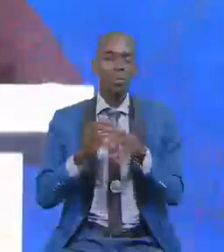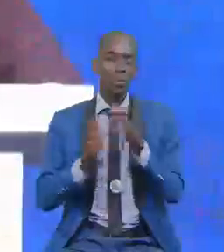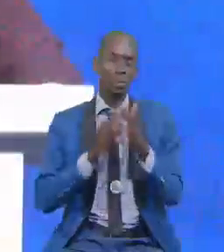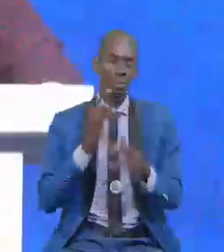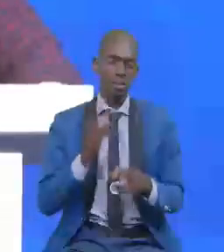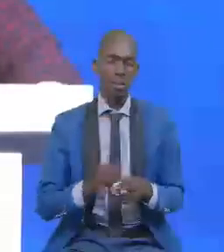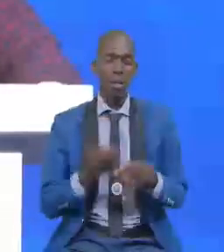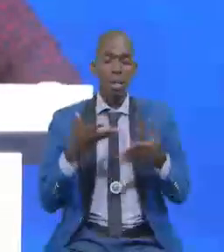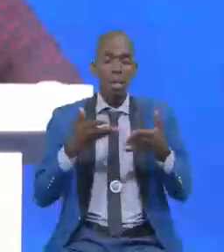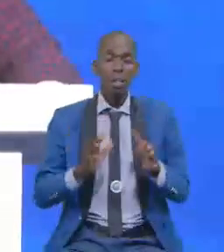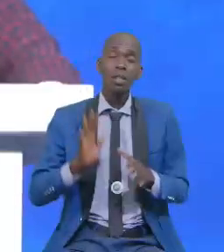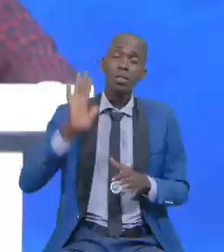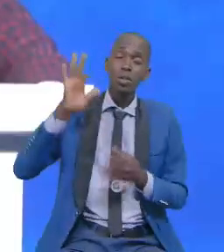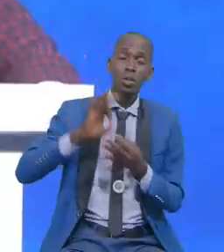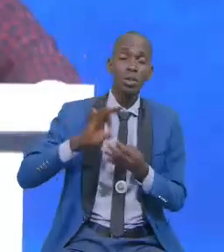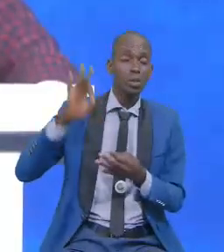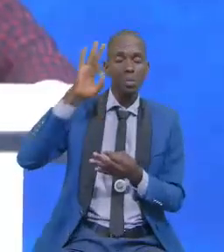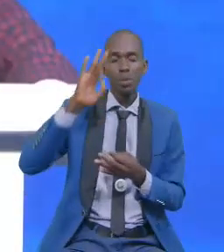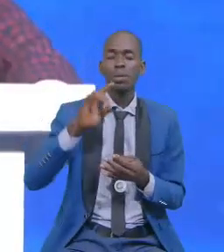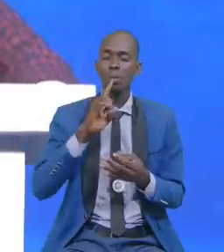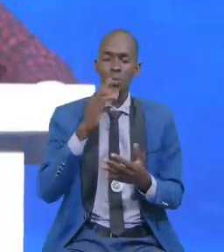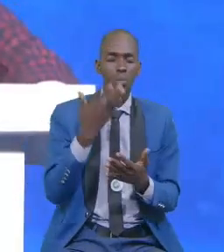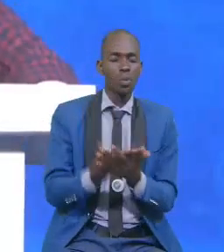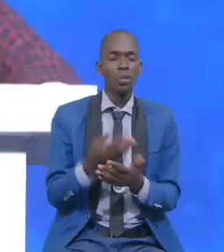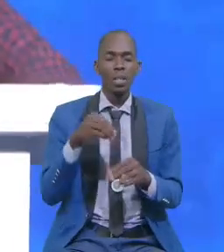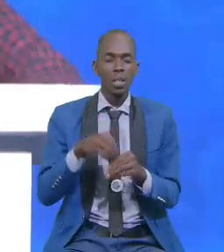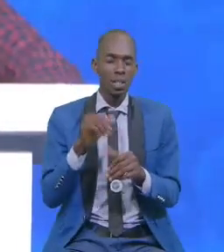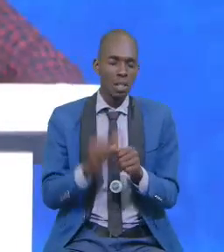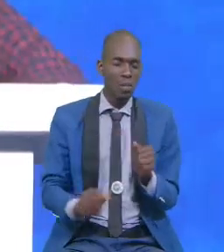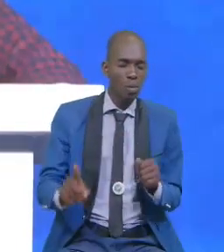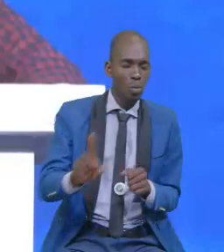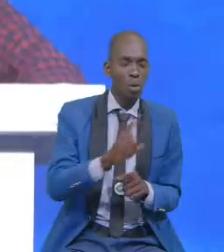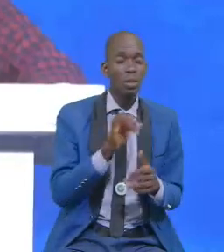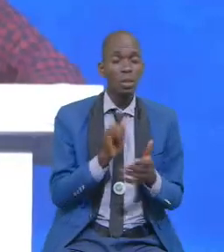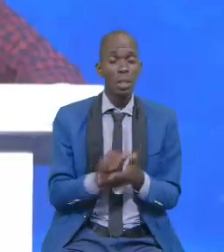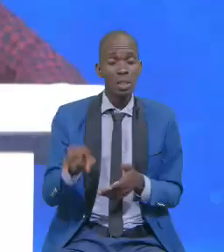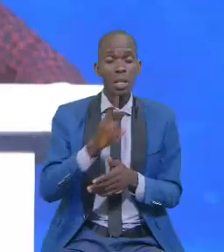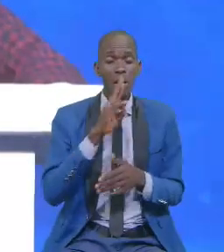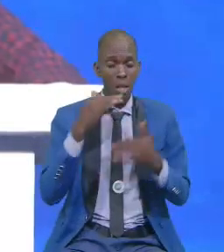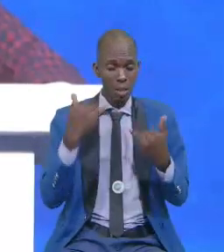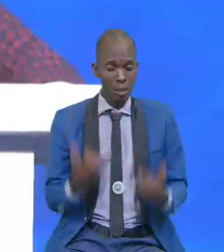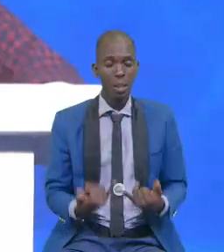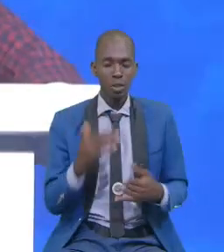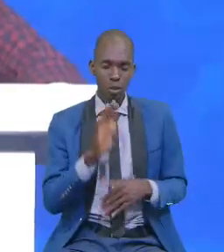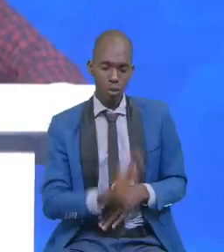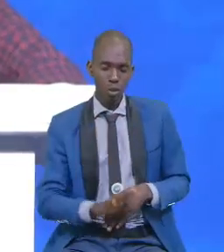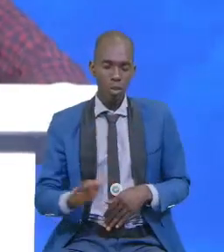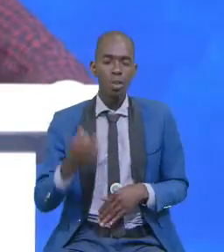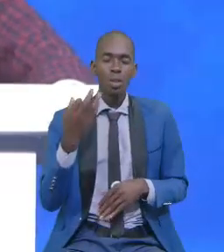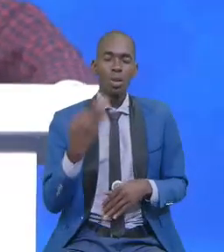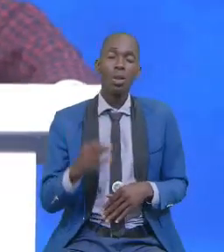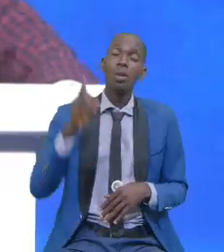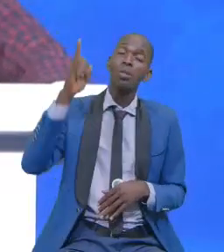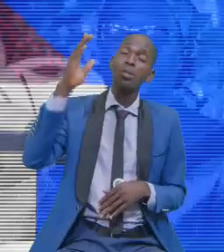Let your spirit bear witness with everyone that they are now children of God